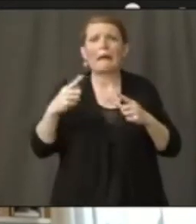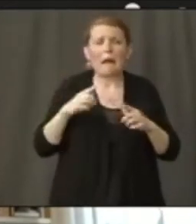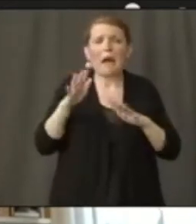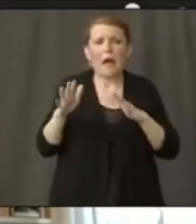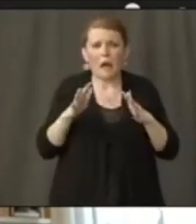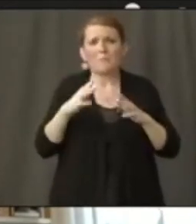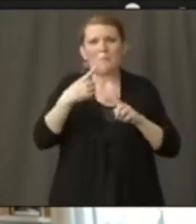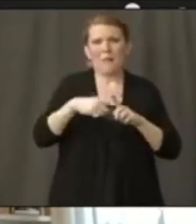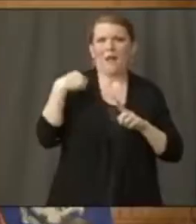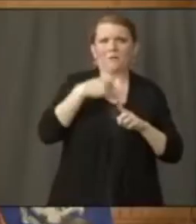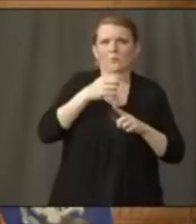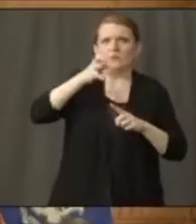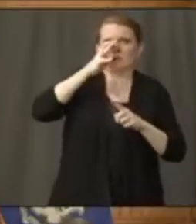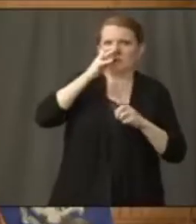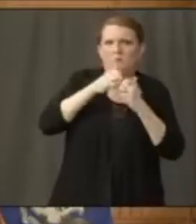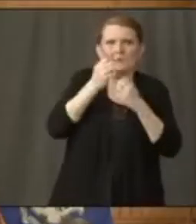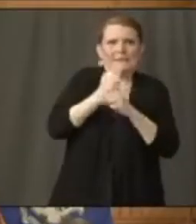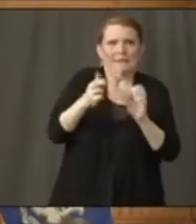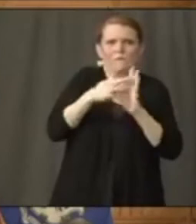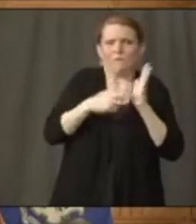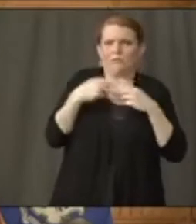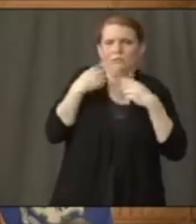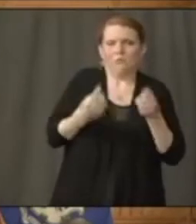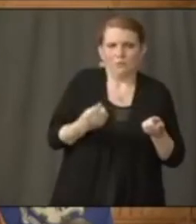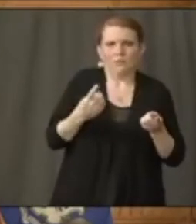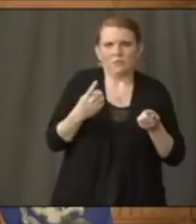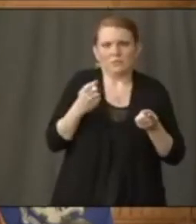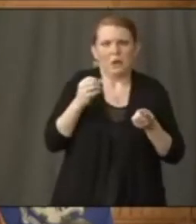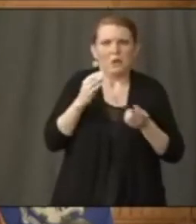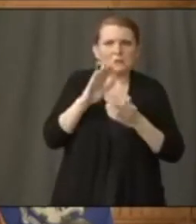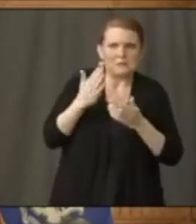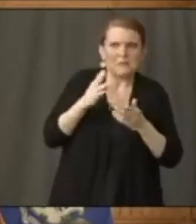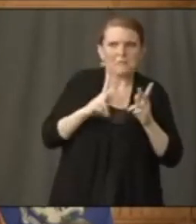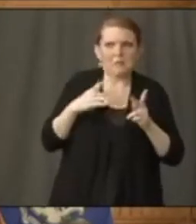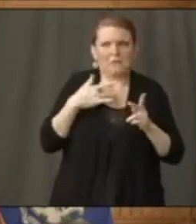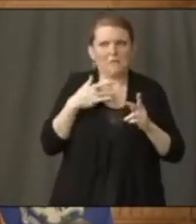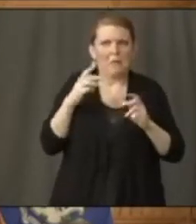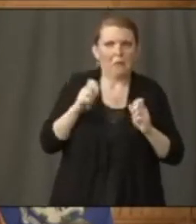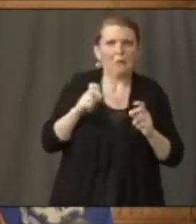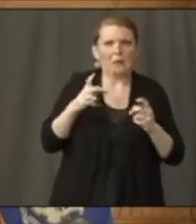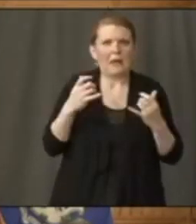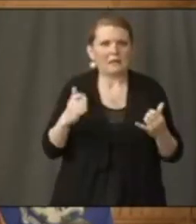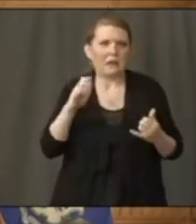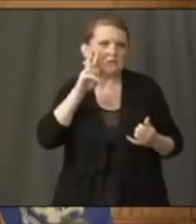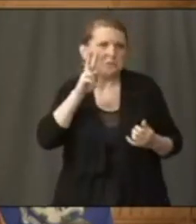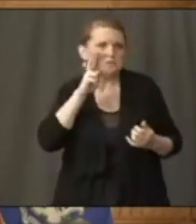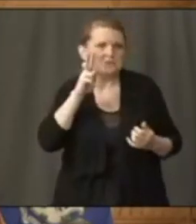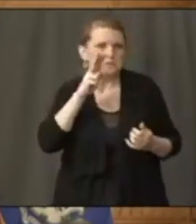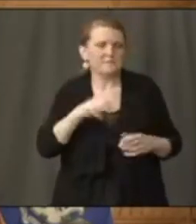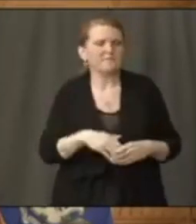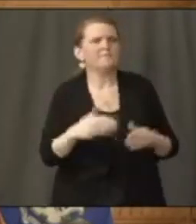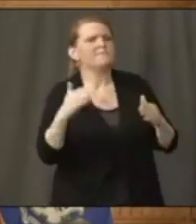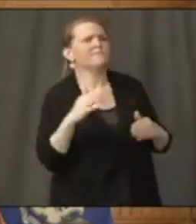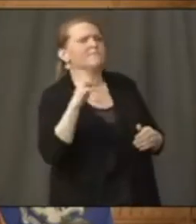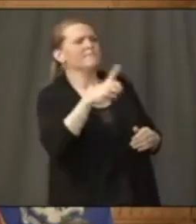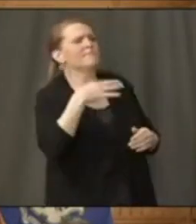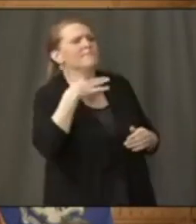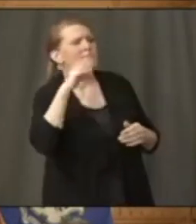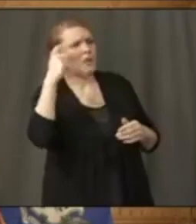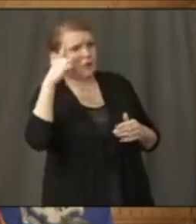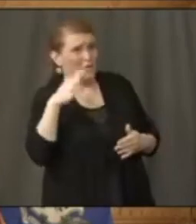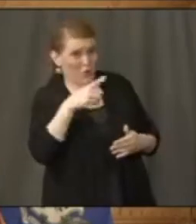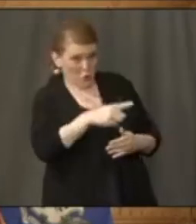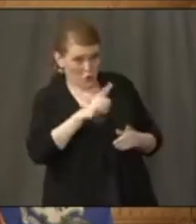And Governor, have you been getting takeout? And how do you feel about it when you go to get takeout, if you do? When will I go for